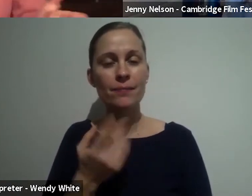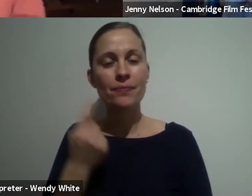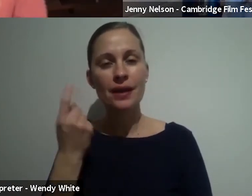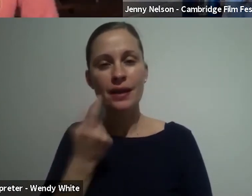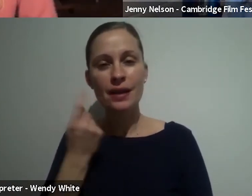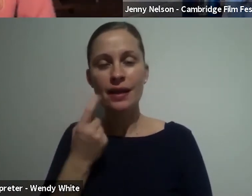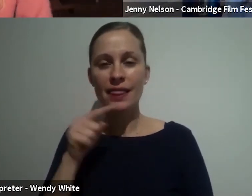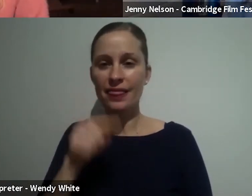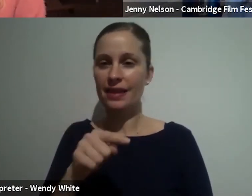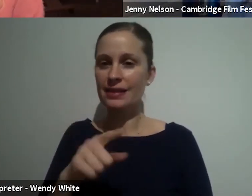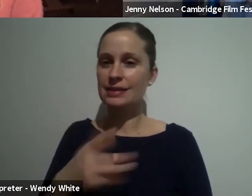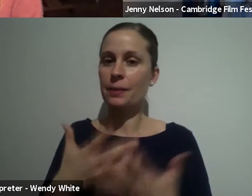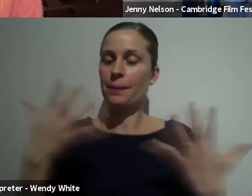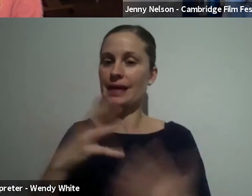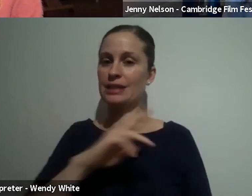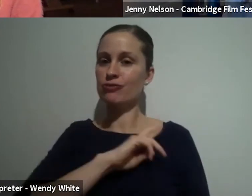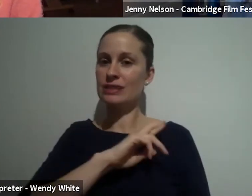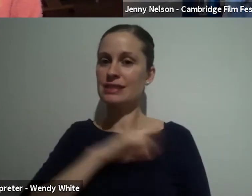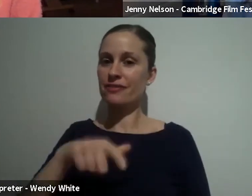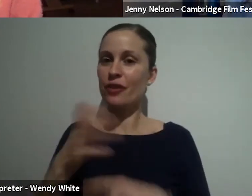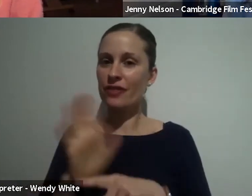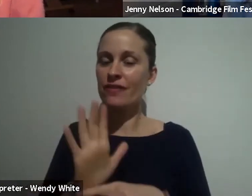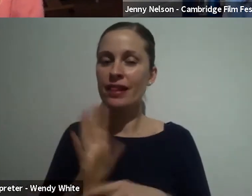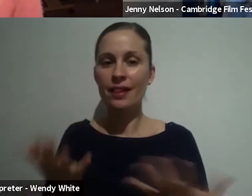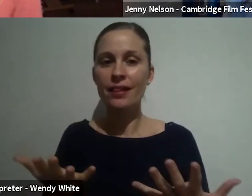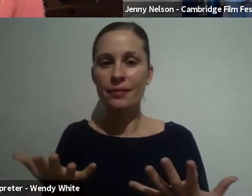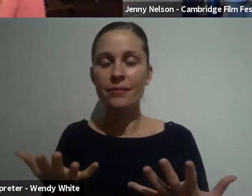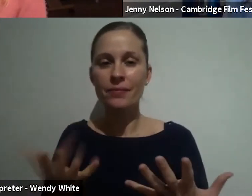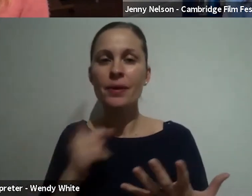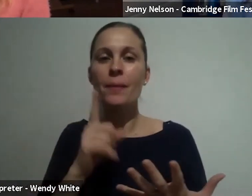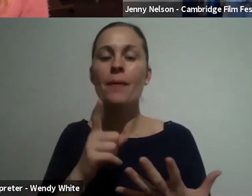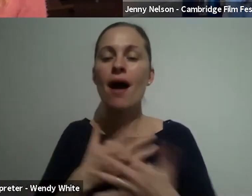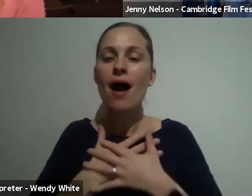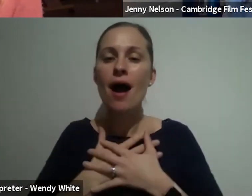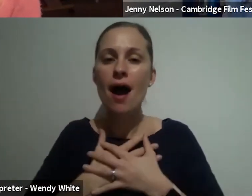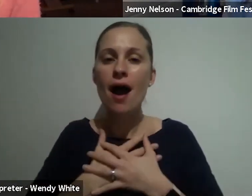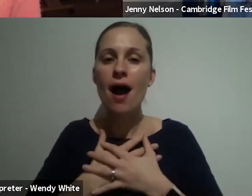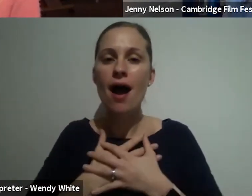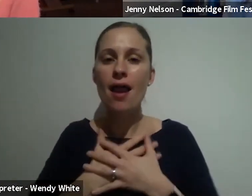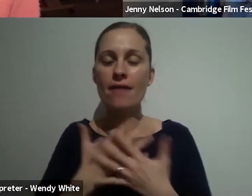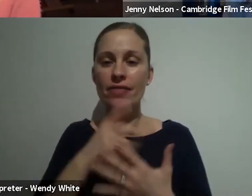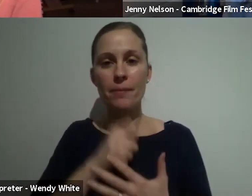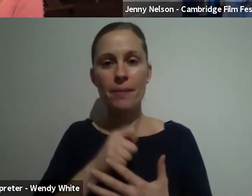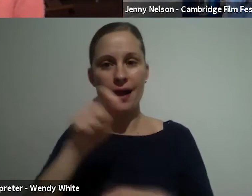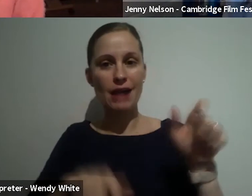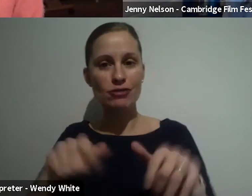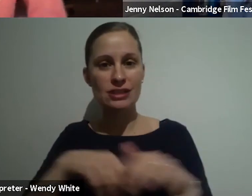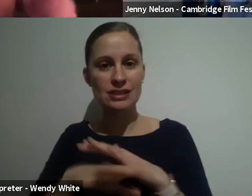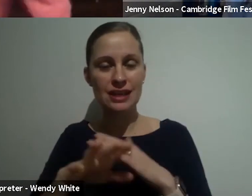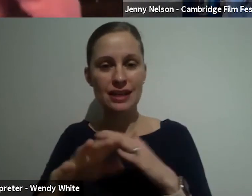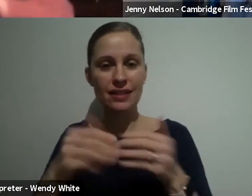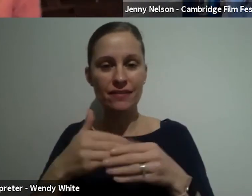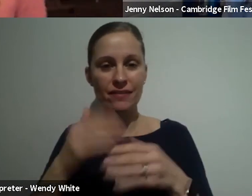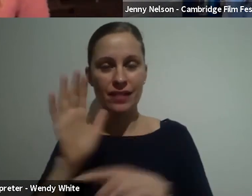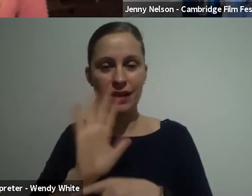the biggest reason for it. But for example, I love the main characters that appears in the film. The doctor, one